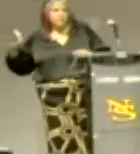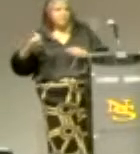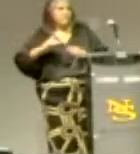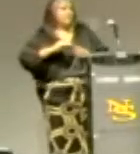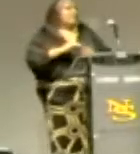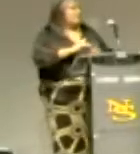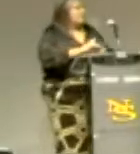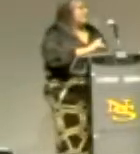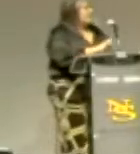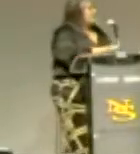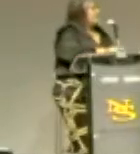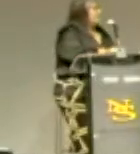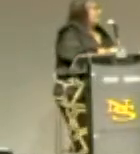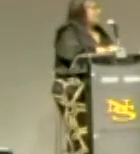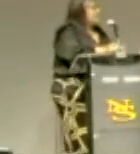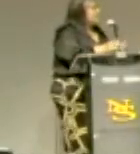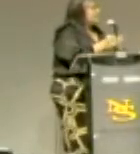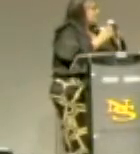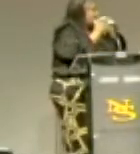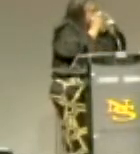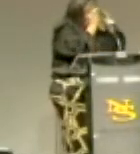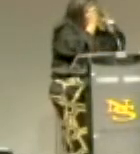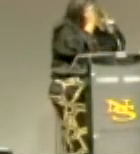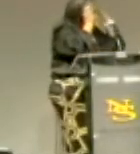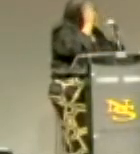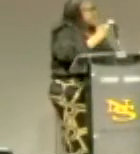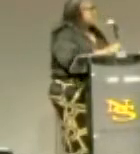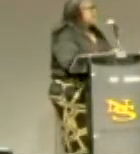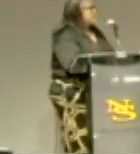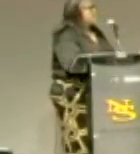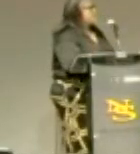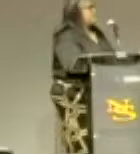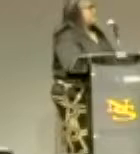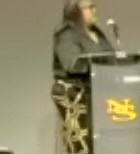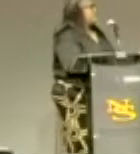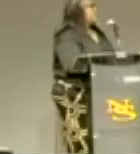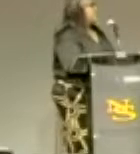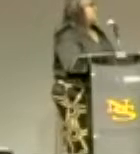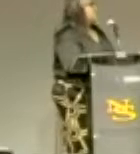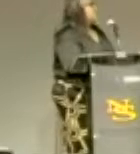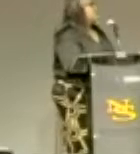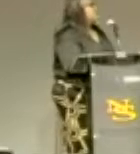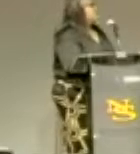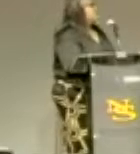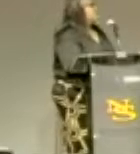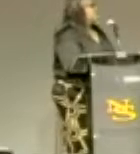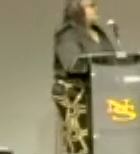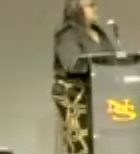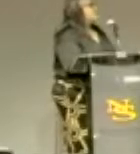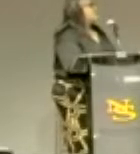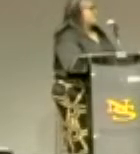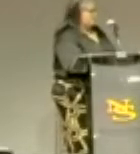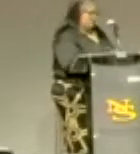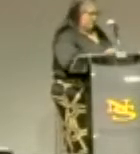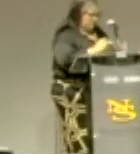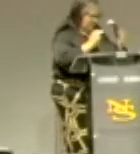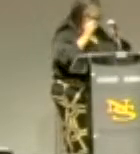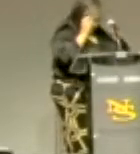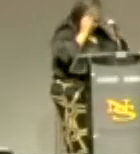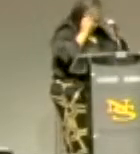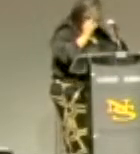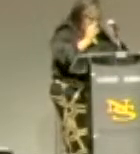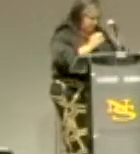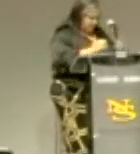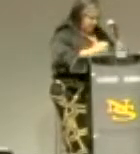to help reflect faculty concerns, particularly about labor conditions, Pay